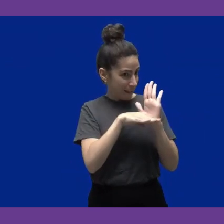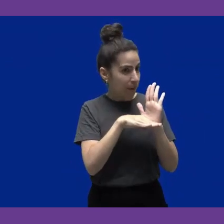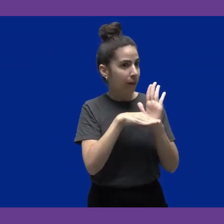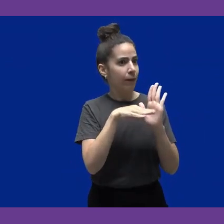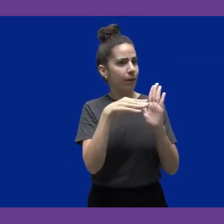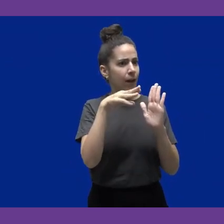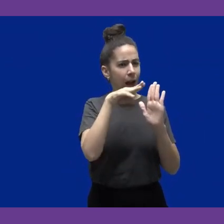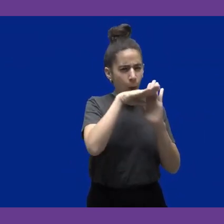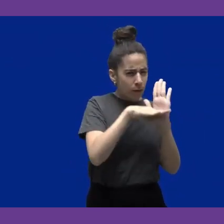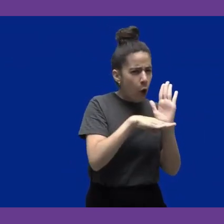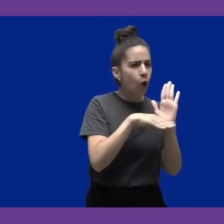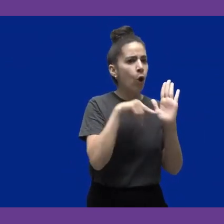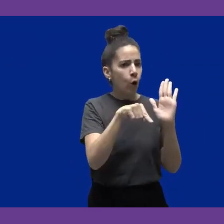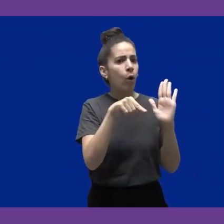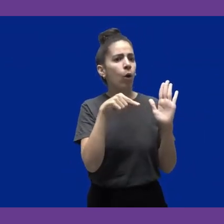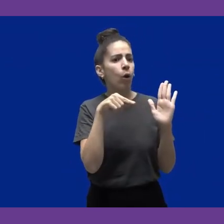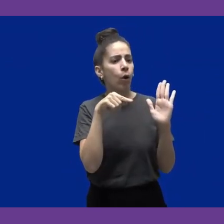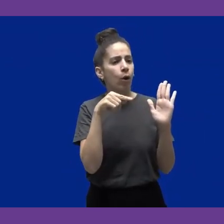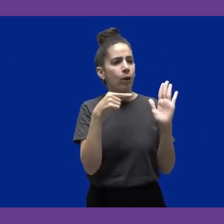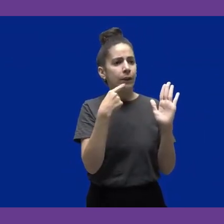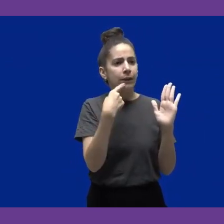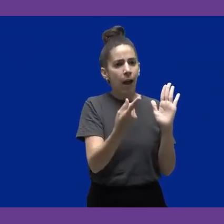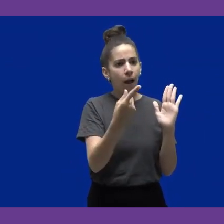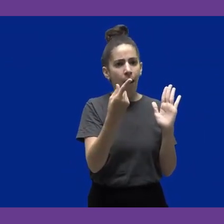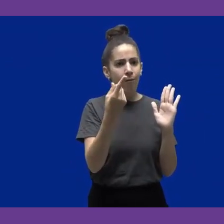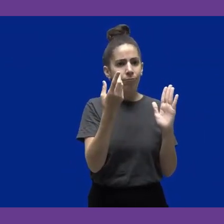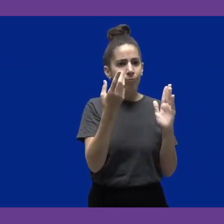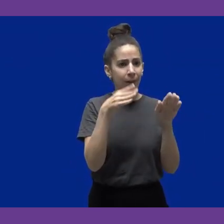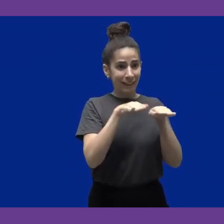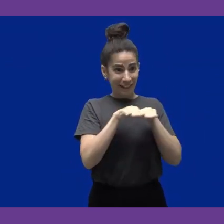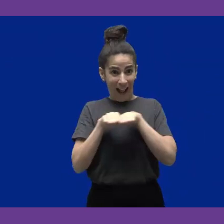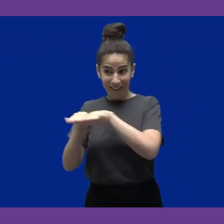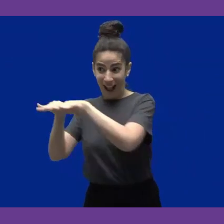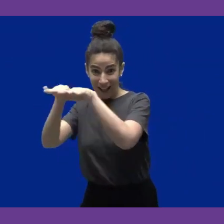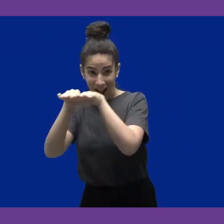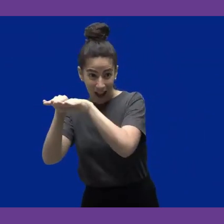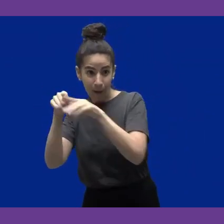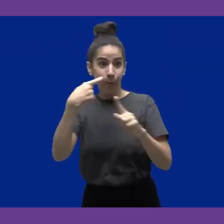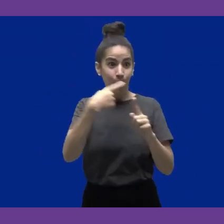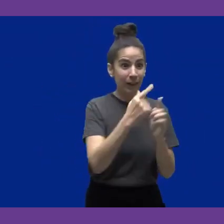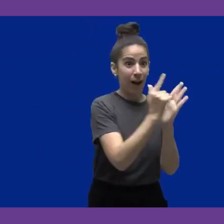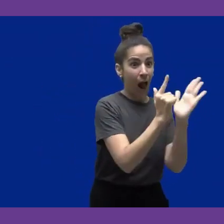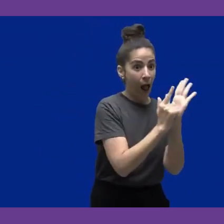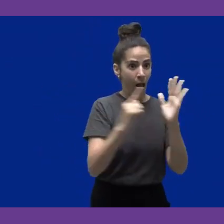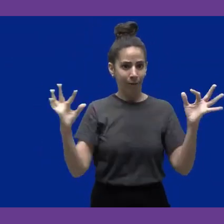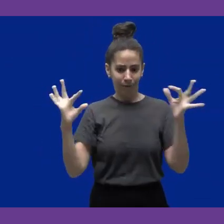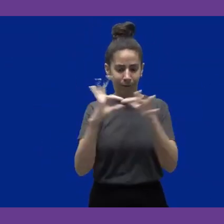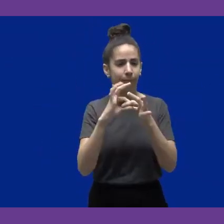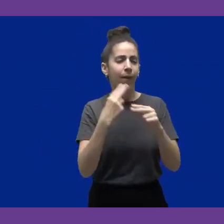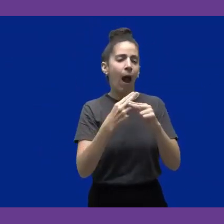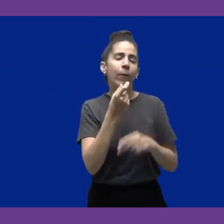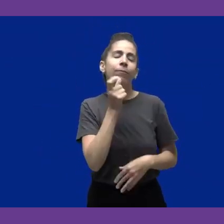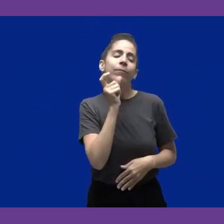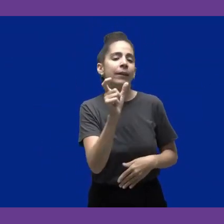Which are those harmonized? Why are they special? Because they provide the technical specifications needed for a product to respect